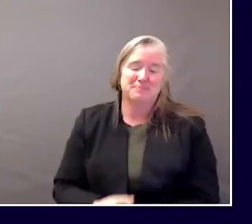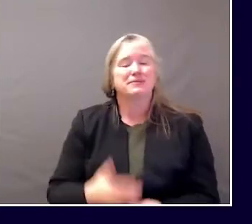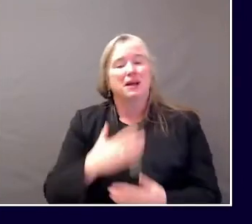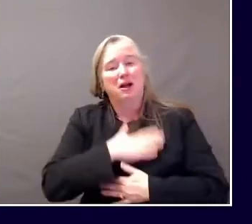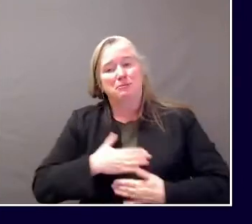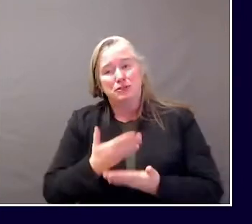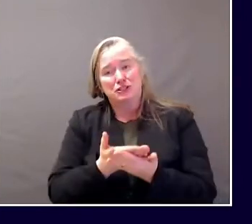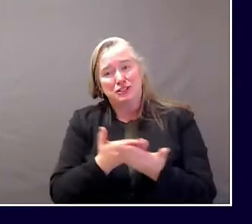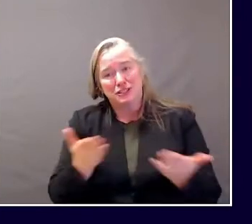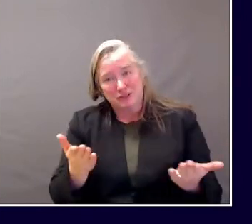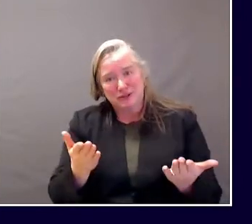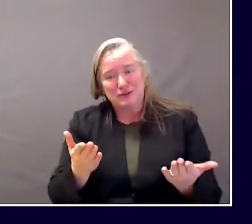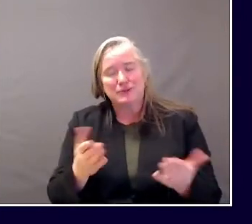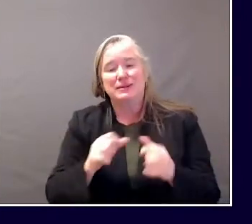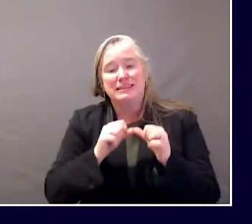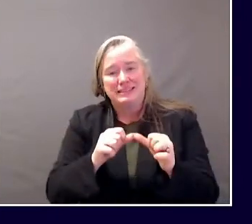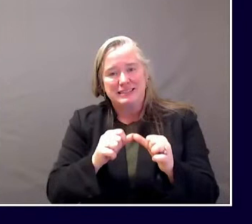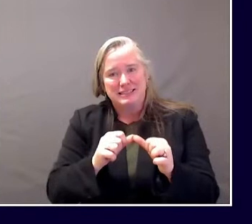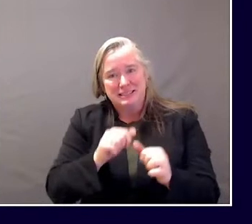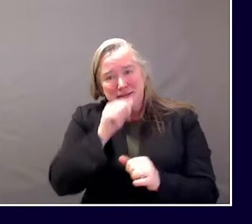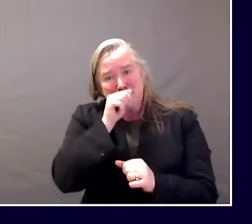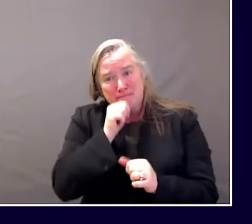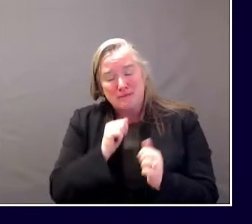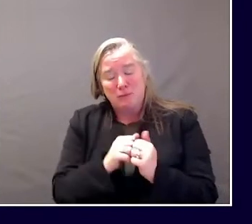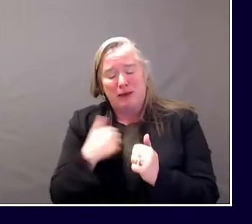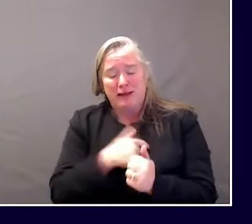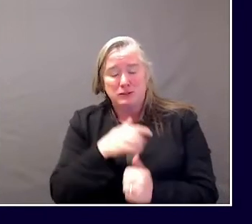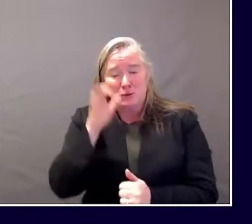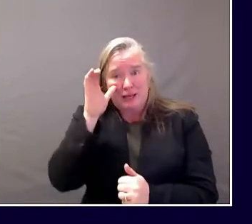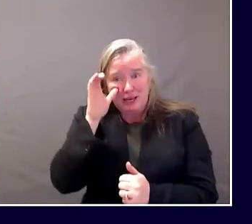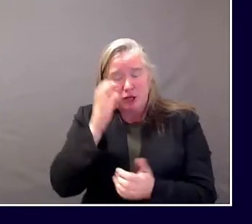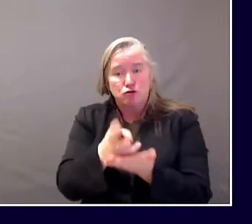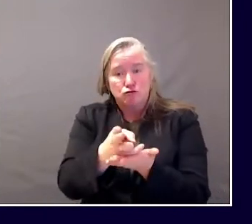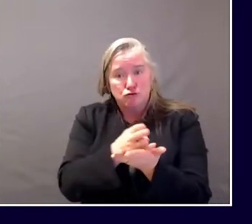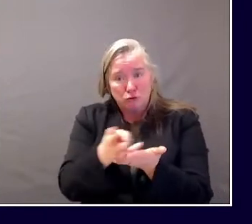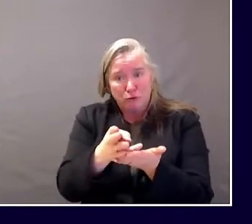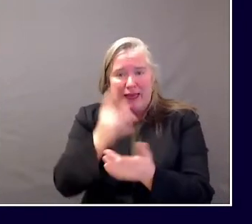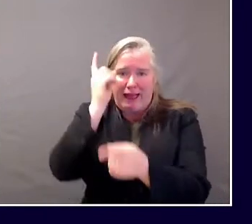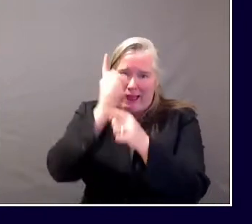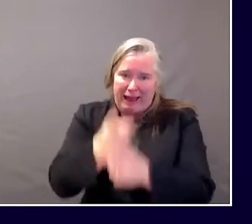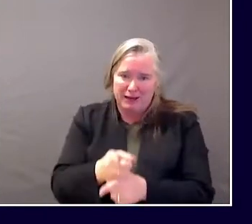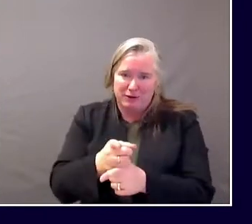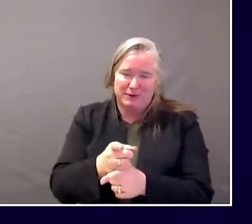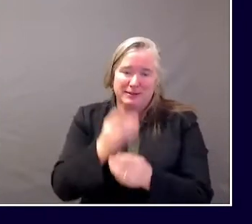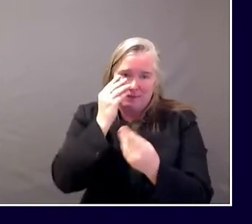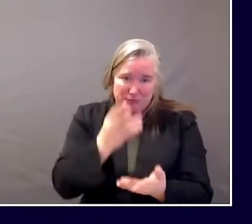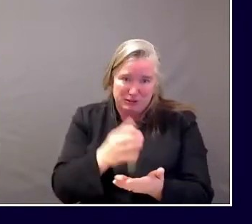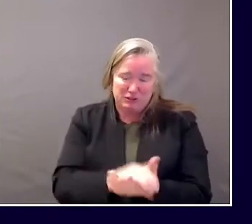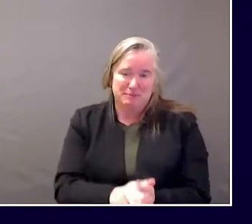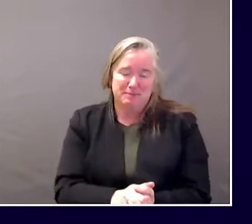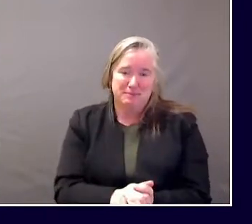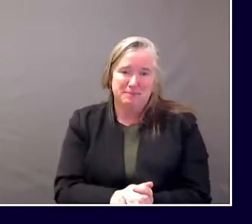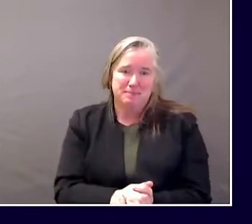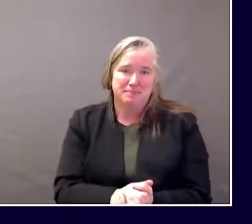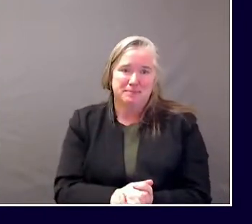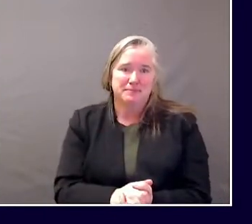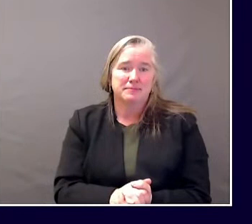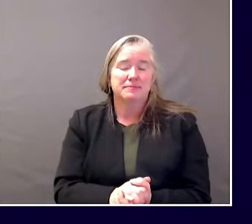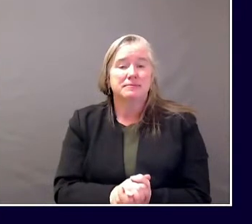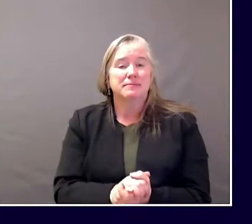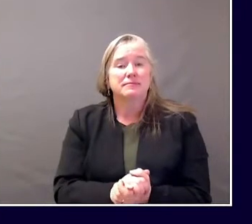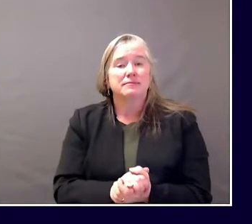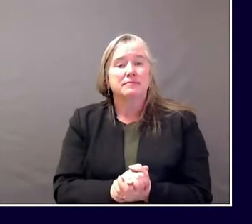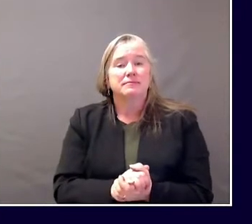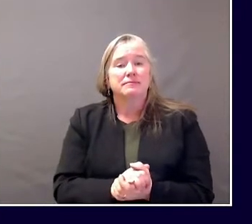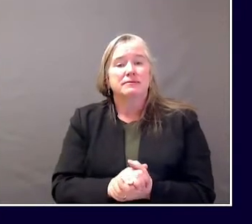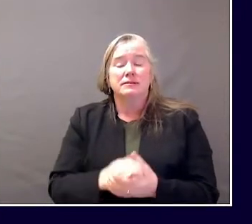everyone continuing to stick with us to hear truthful, accurate, factual information. Some of the news I talked about earlier today was